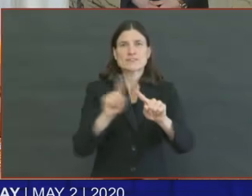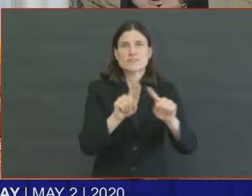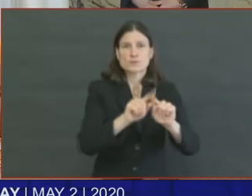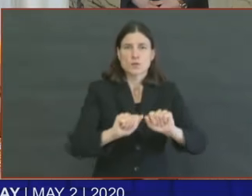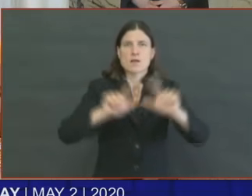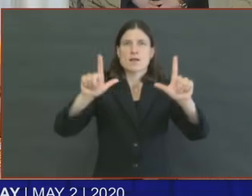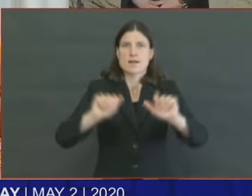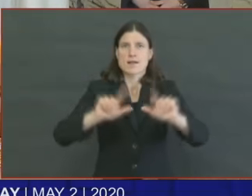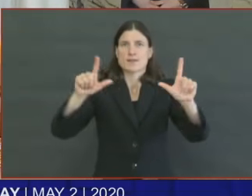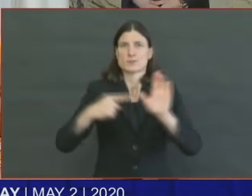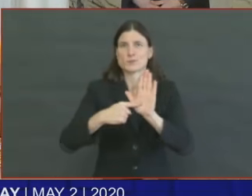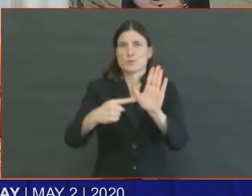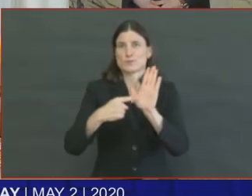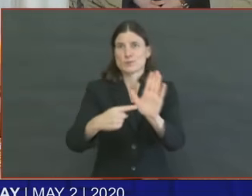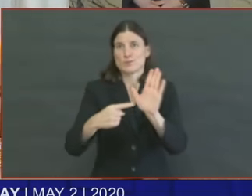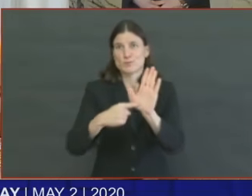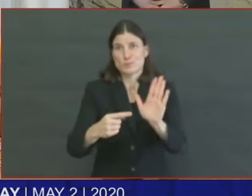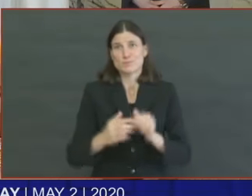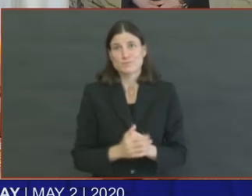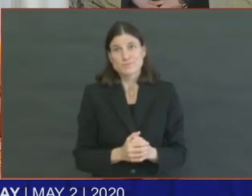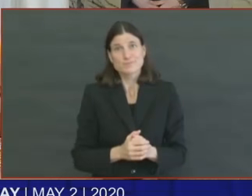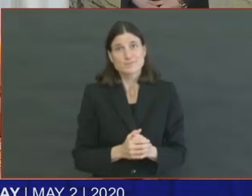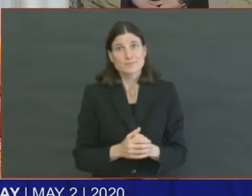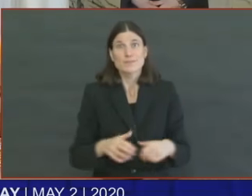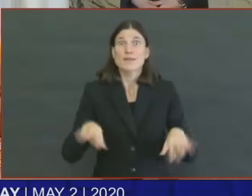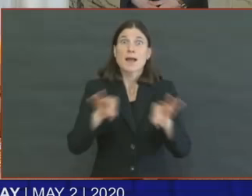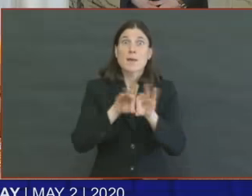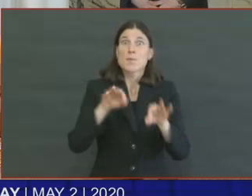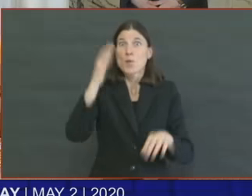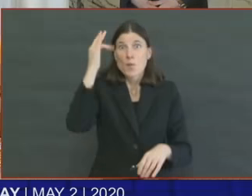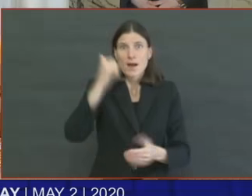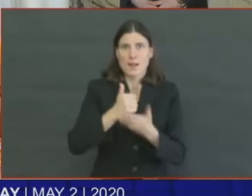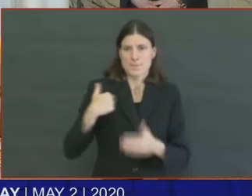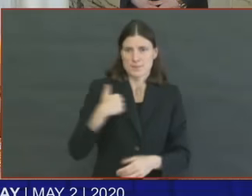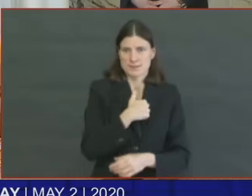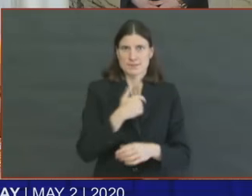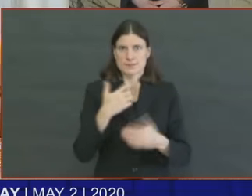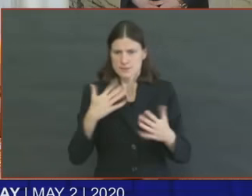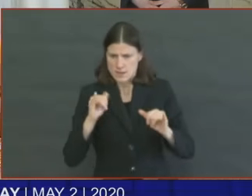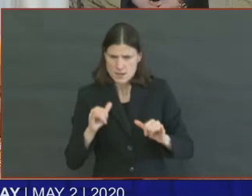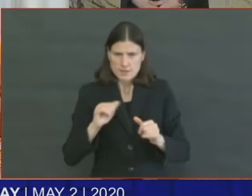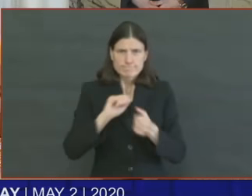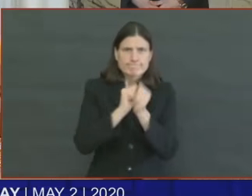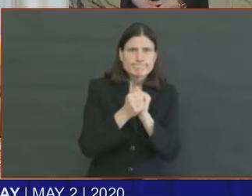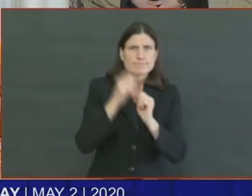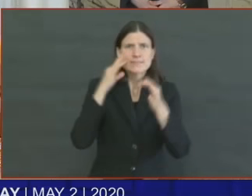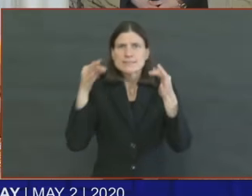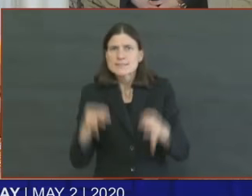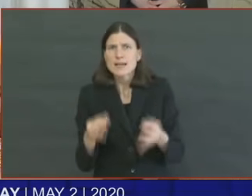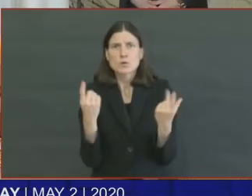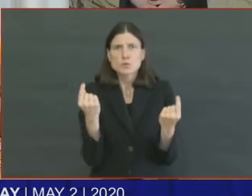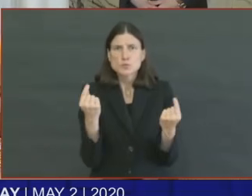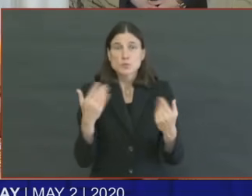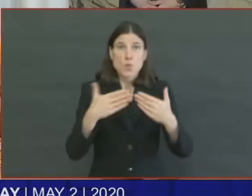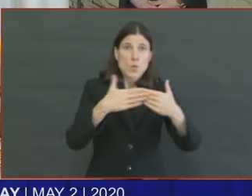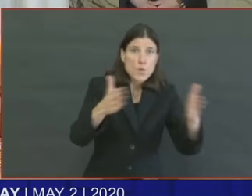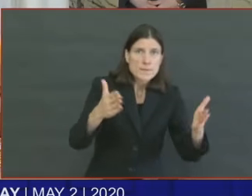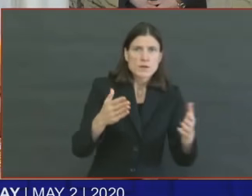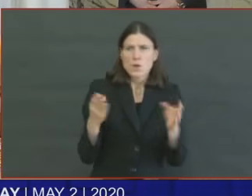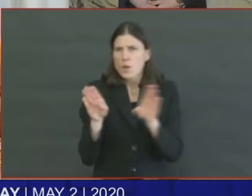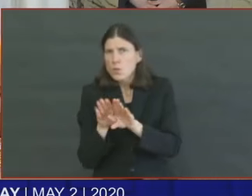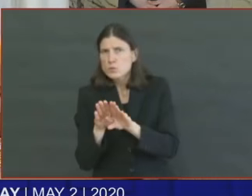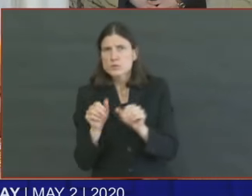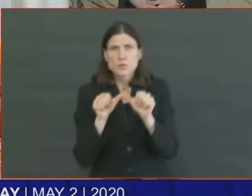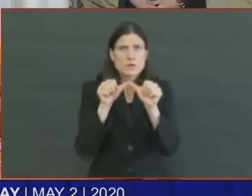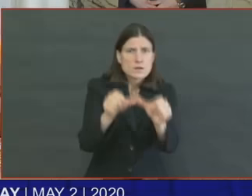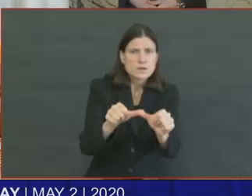and they guide our work, and so I want to continue to share a little bit about them. There are really two goals for